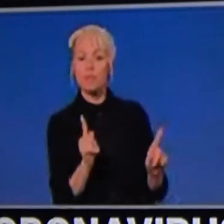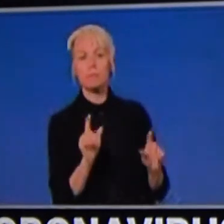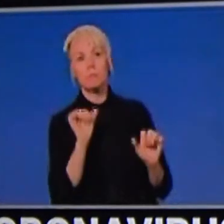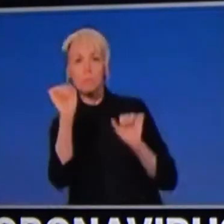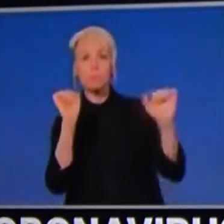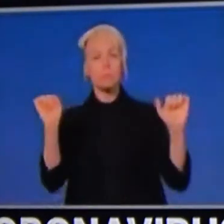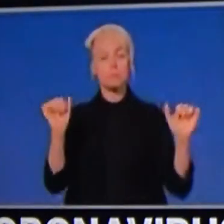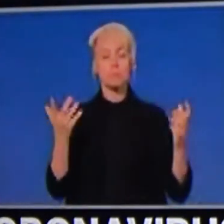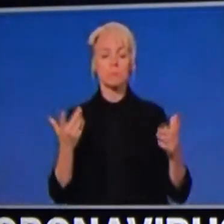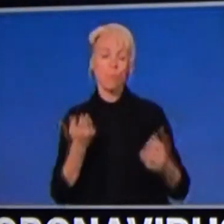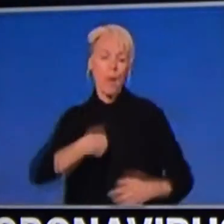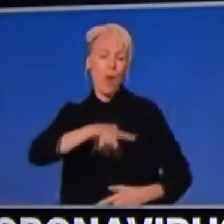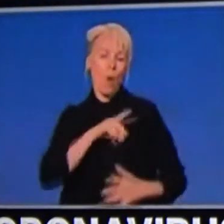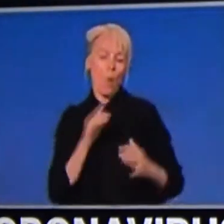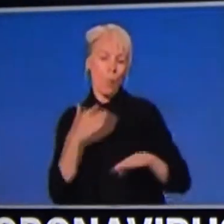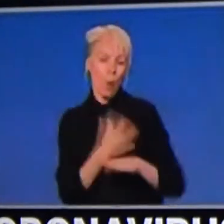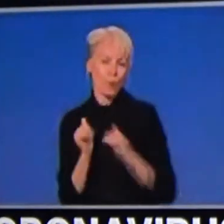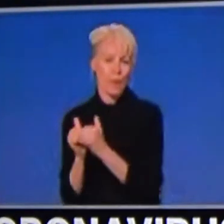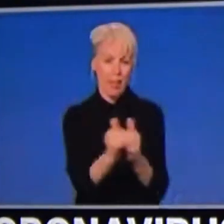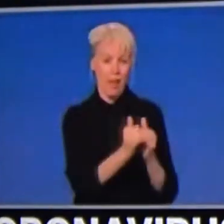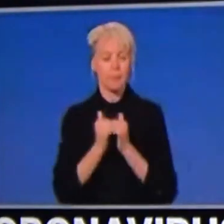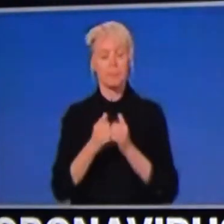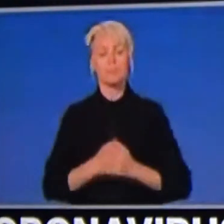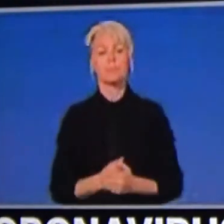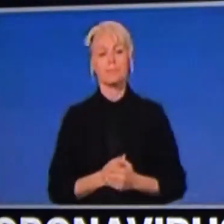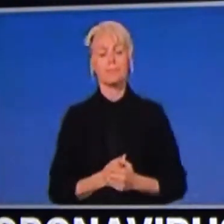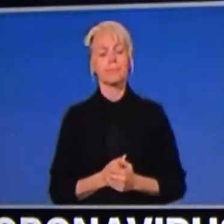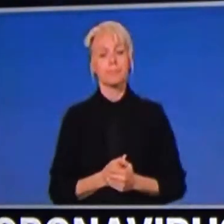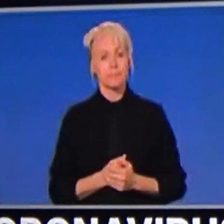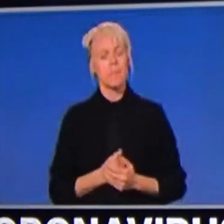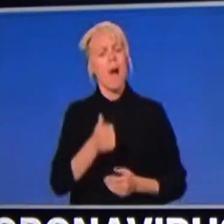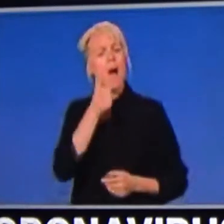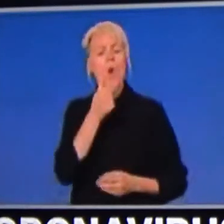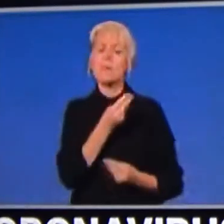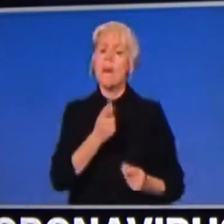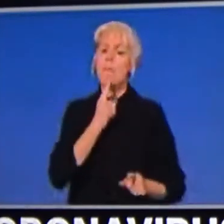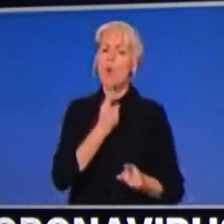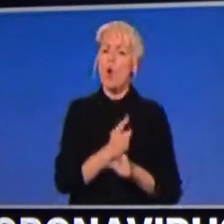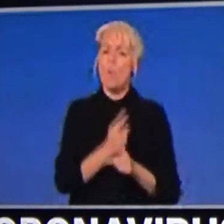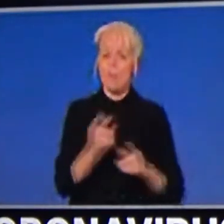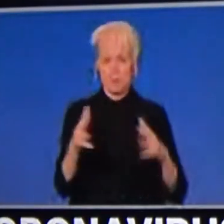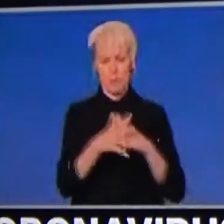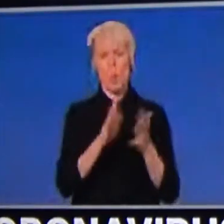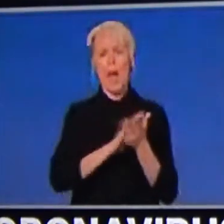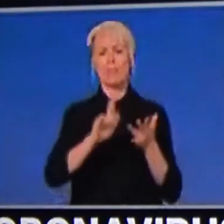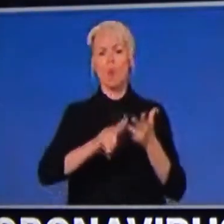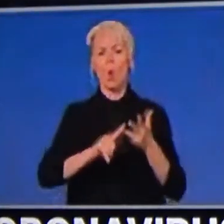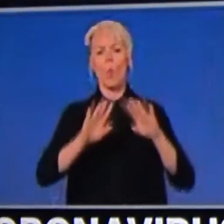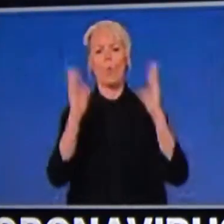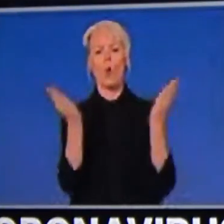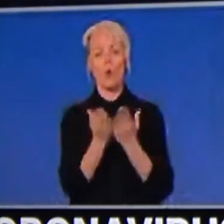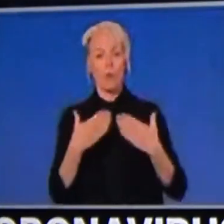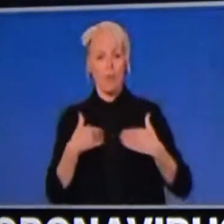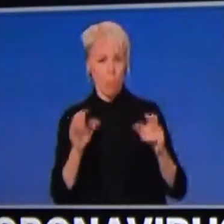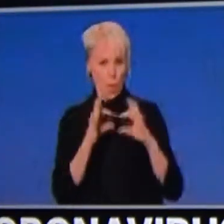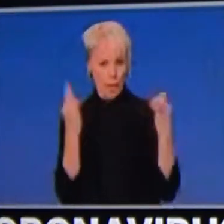through. Now, just before we finish, I know there's been some commentary about the World Health Organisation. Now, of course, Australia is always going to